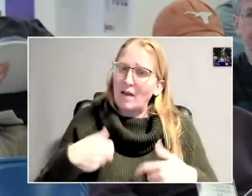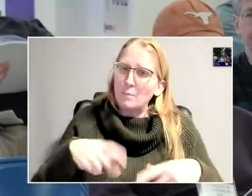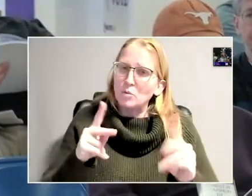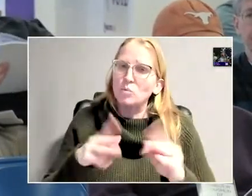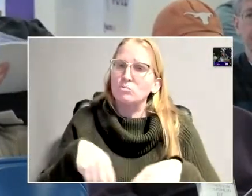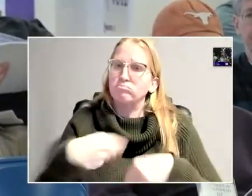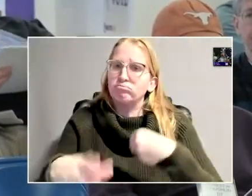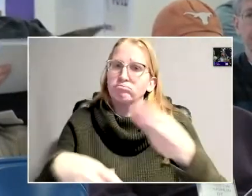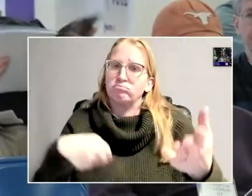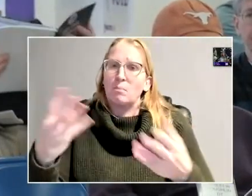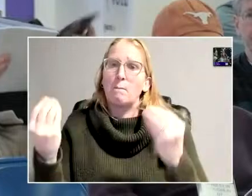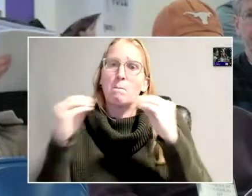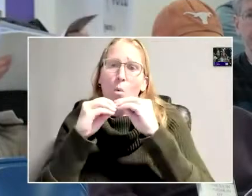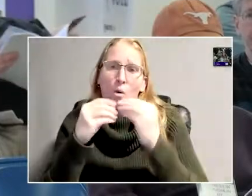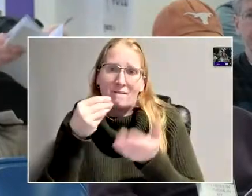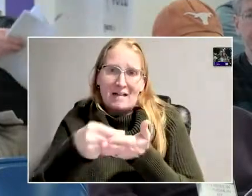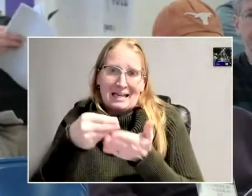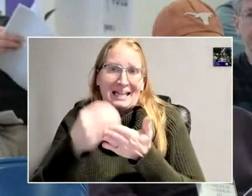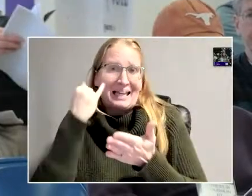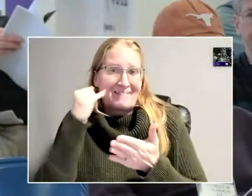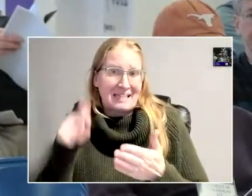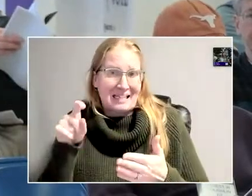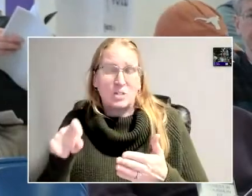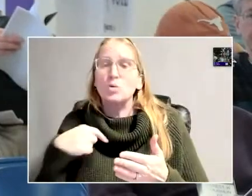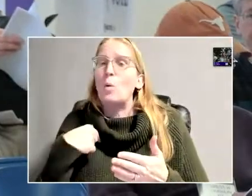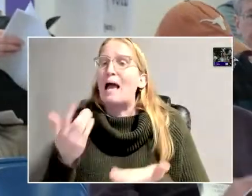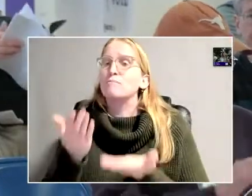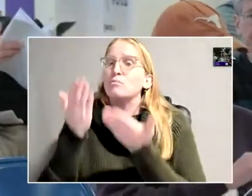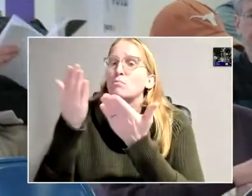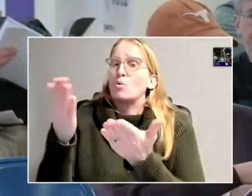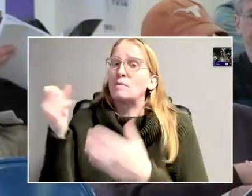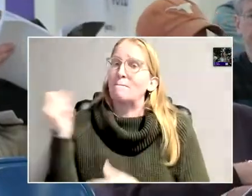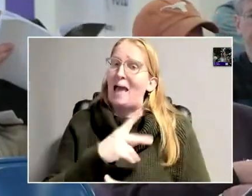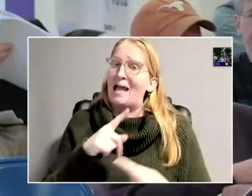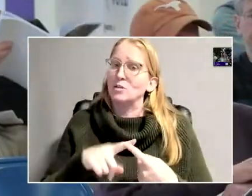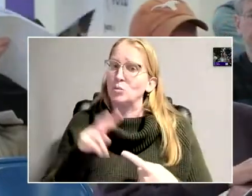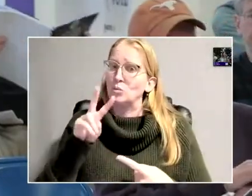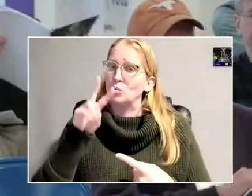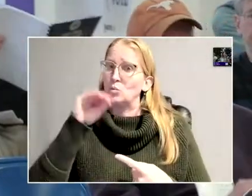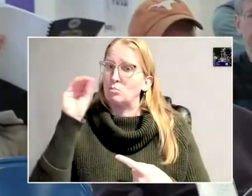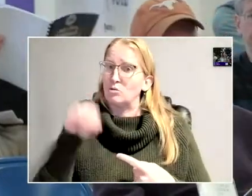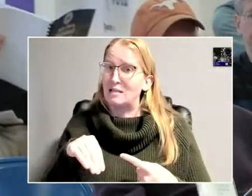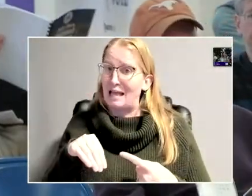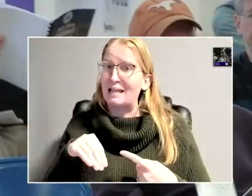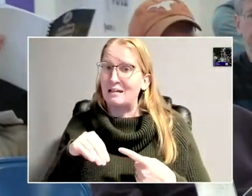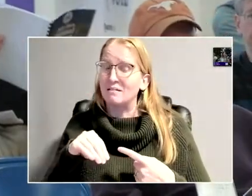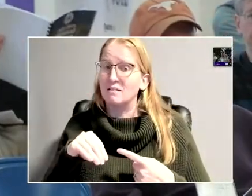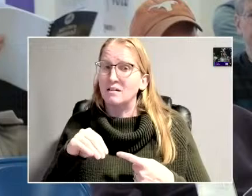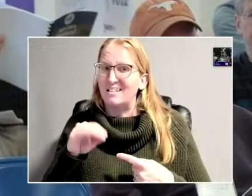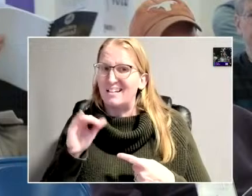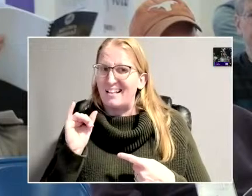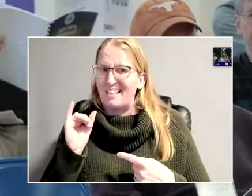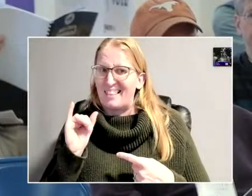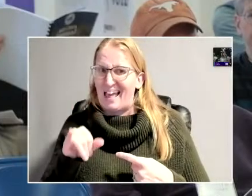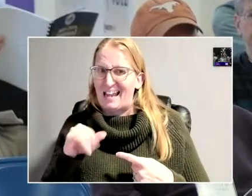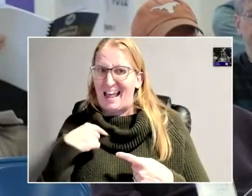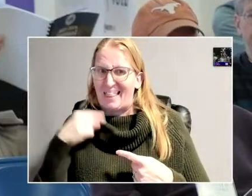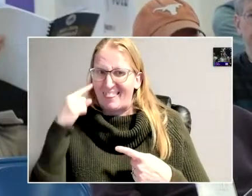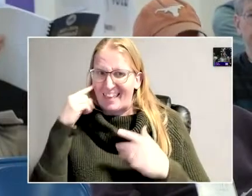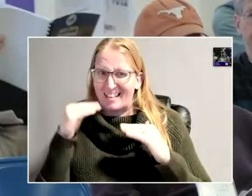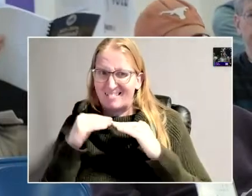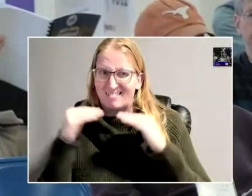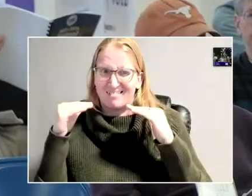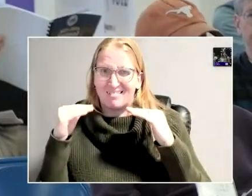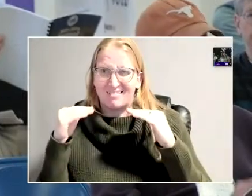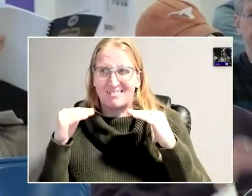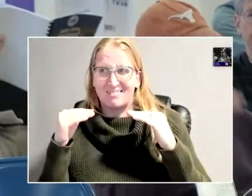so uh I propose that we return to the 2% number which I believe in terms of actual dollars would be about as much if